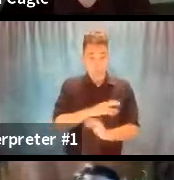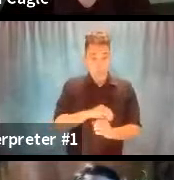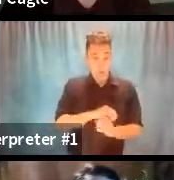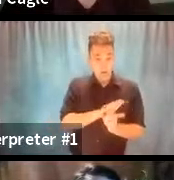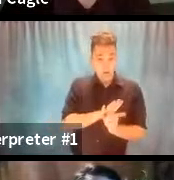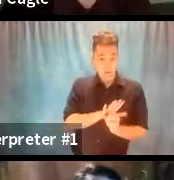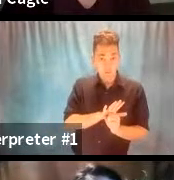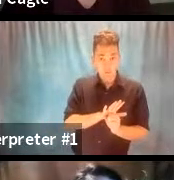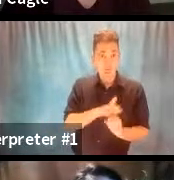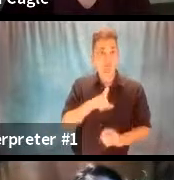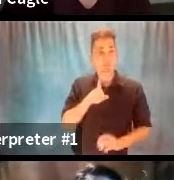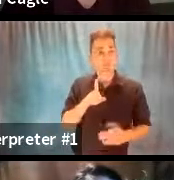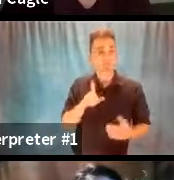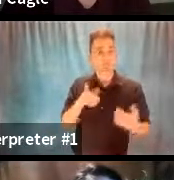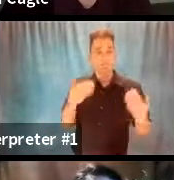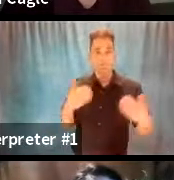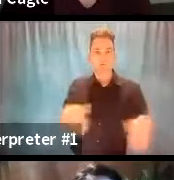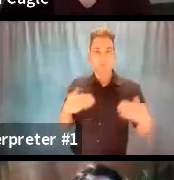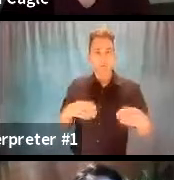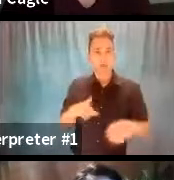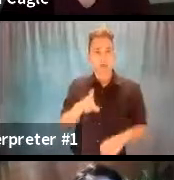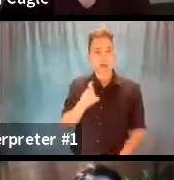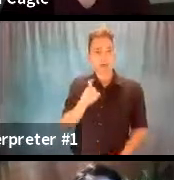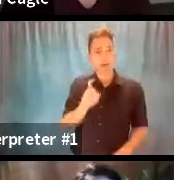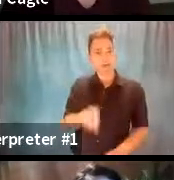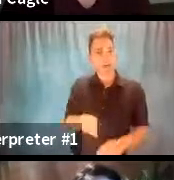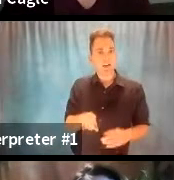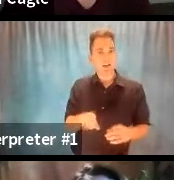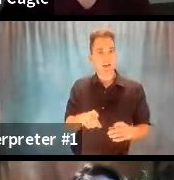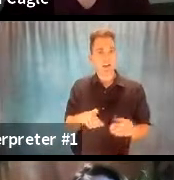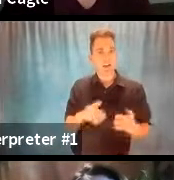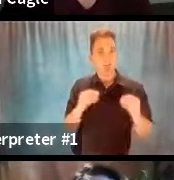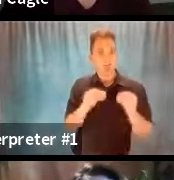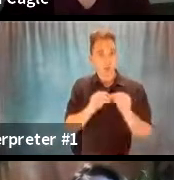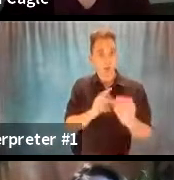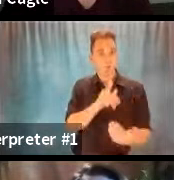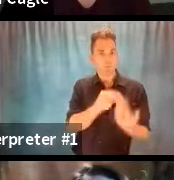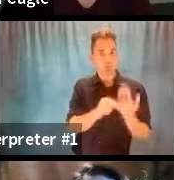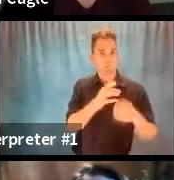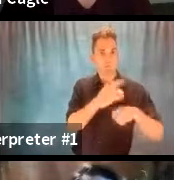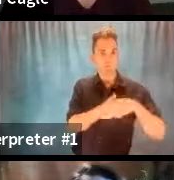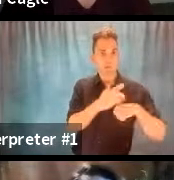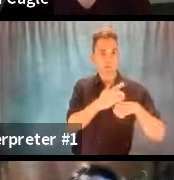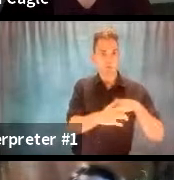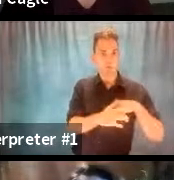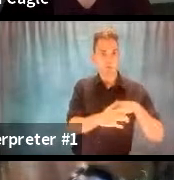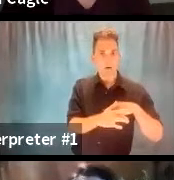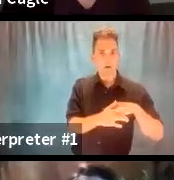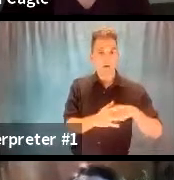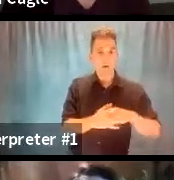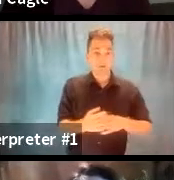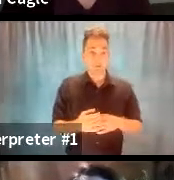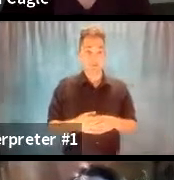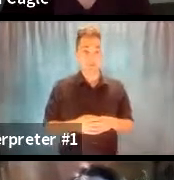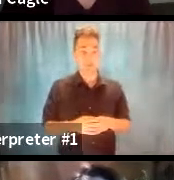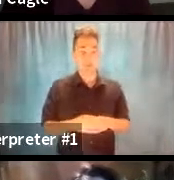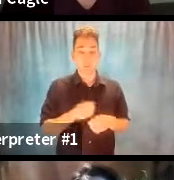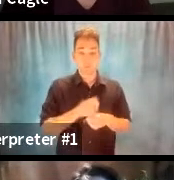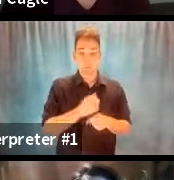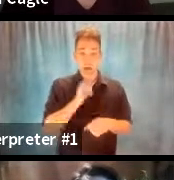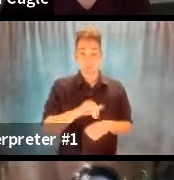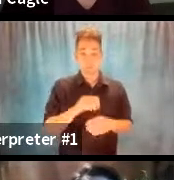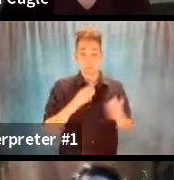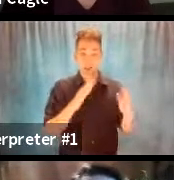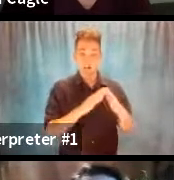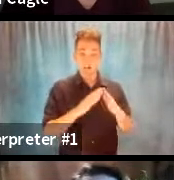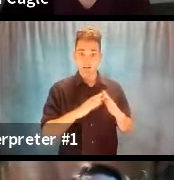more childcare programs, and to make that neighborhood in Hyde Park safe, there needs